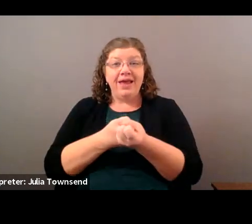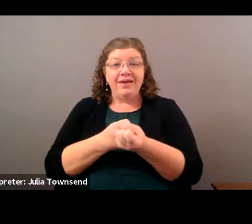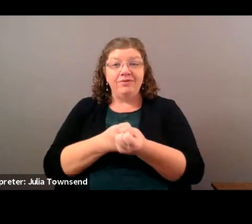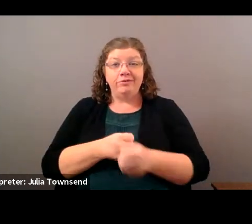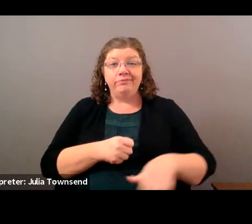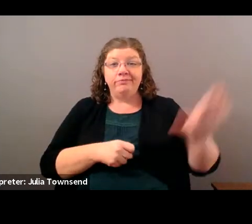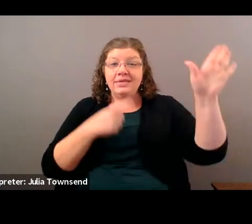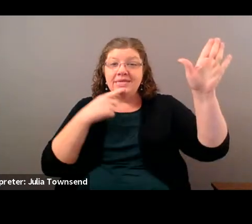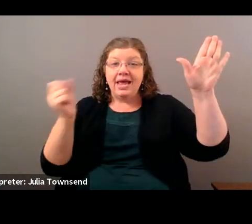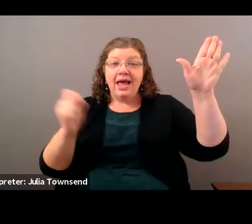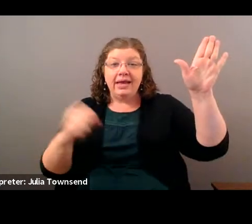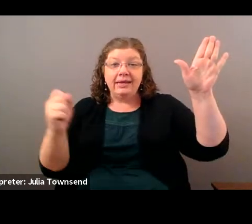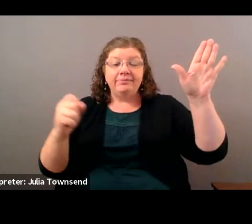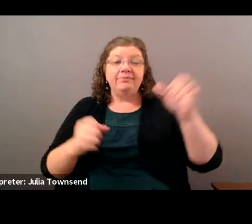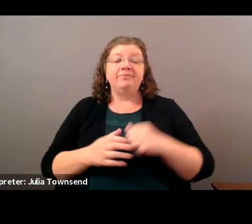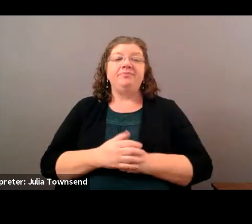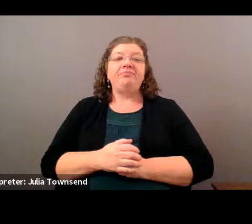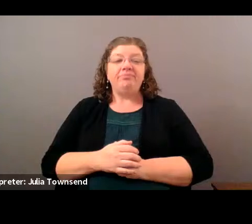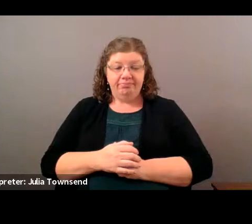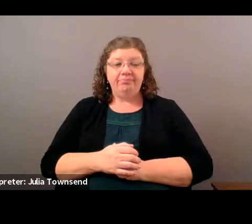hand and saying aye. Aye.